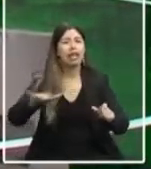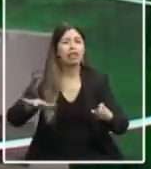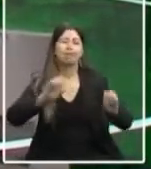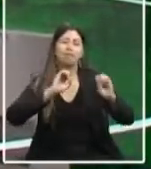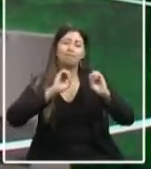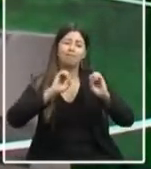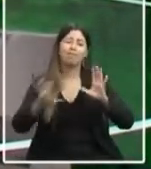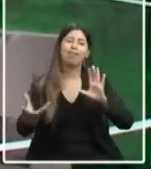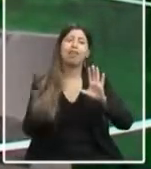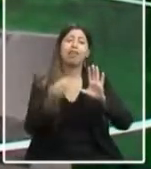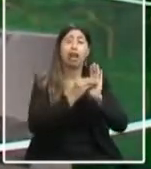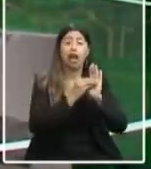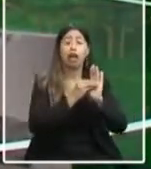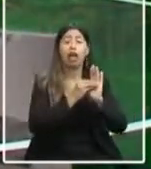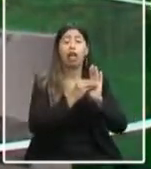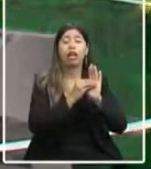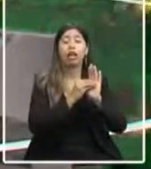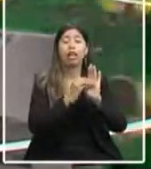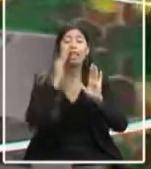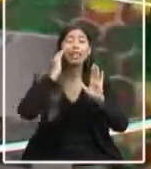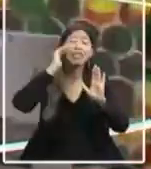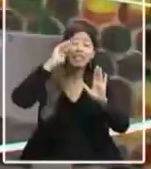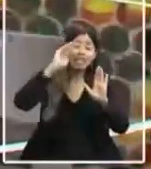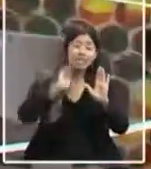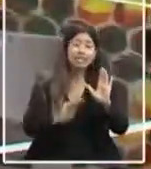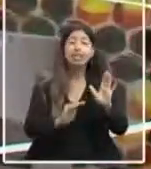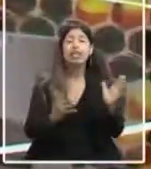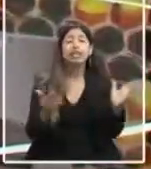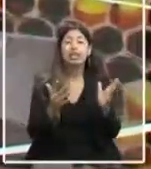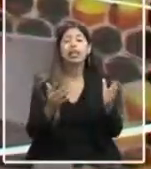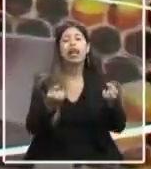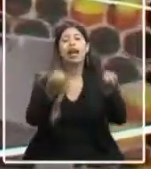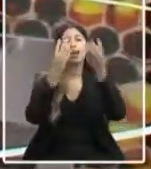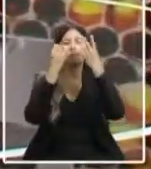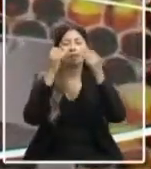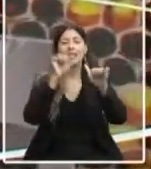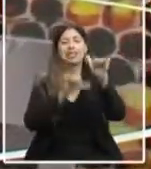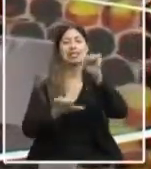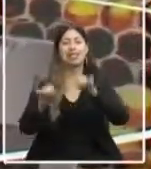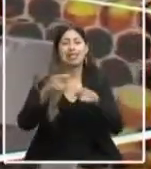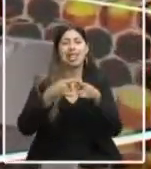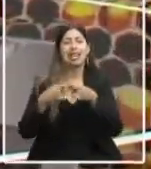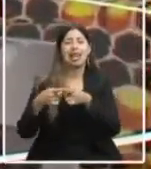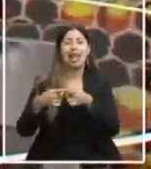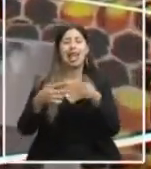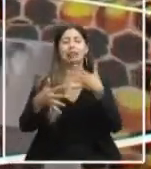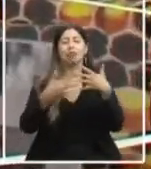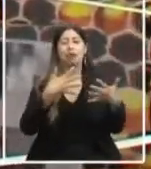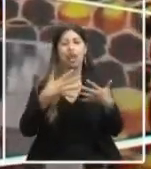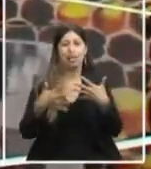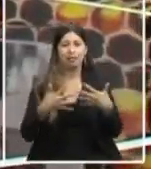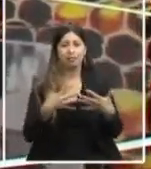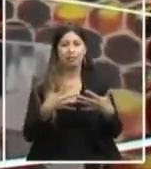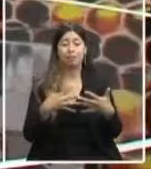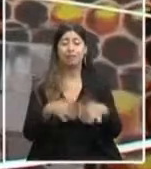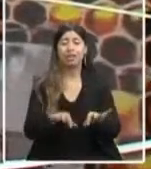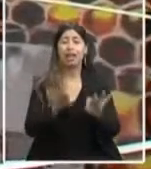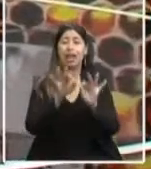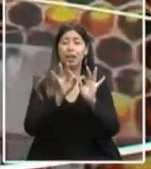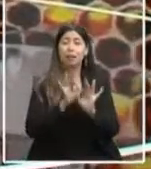in a world which is becoming more and more urban, where your connection to nature is essentially